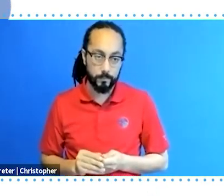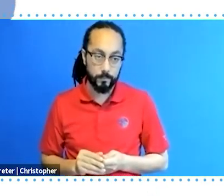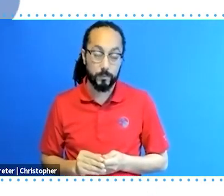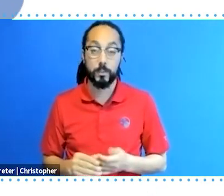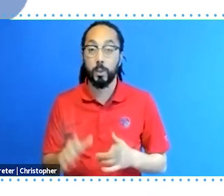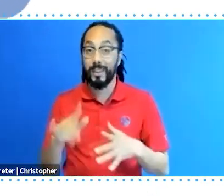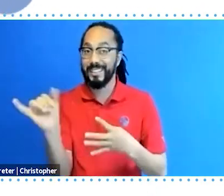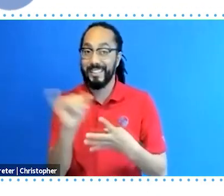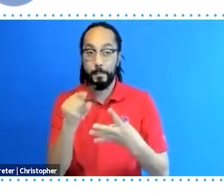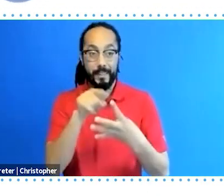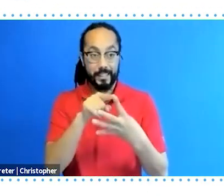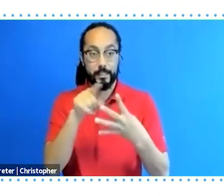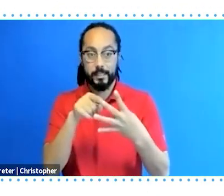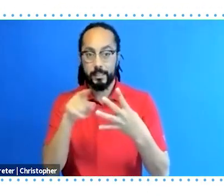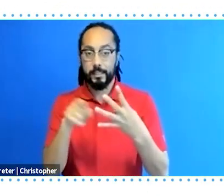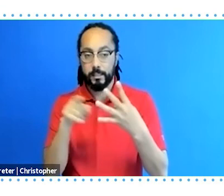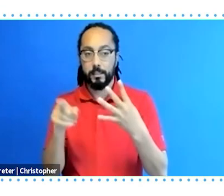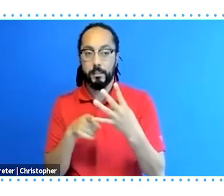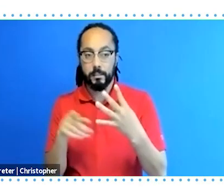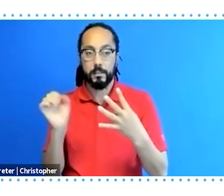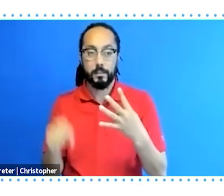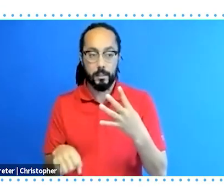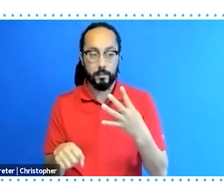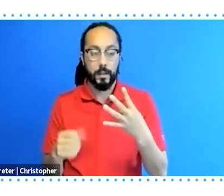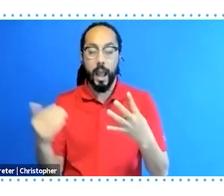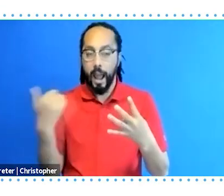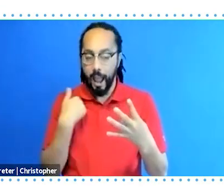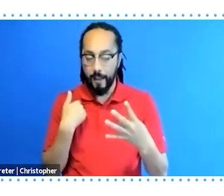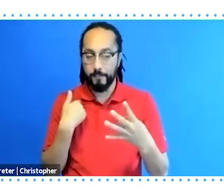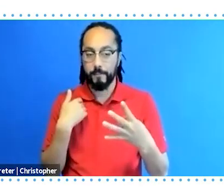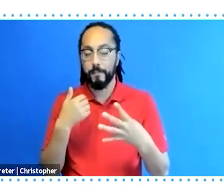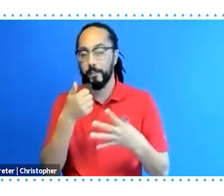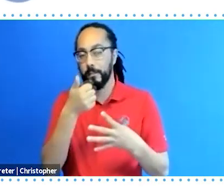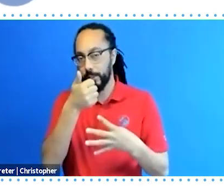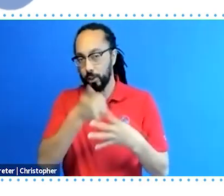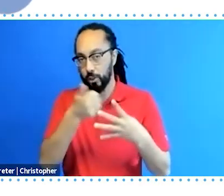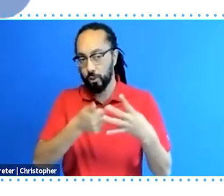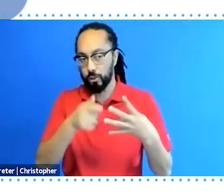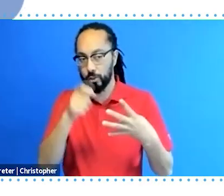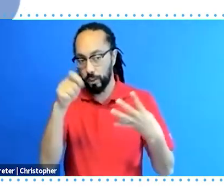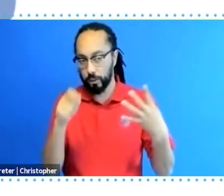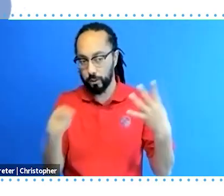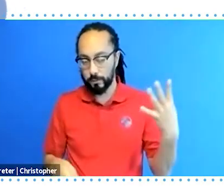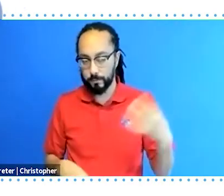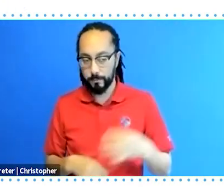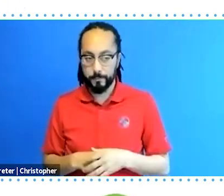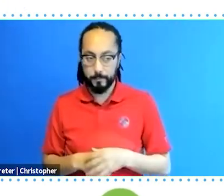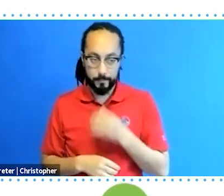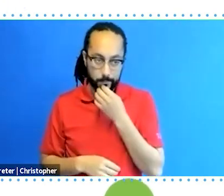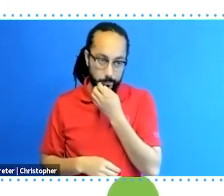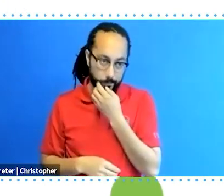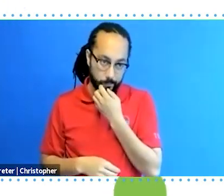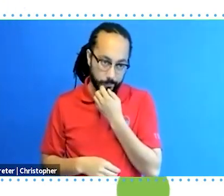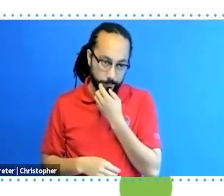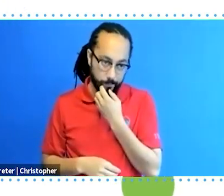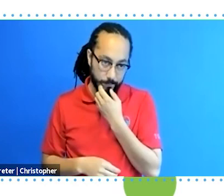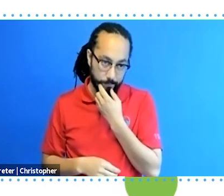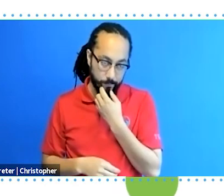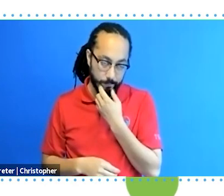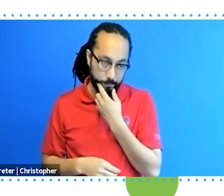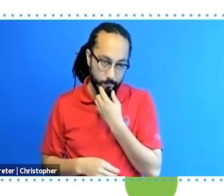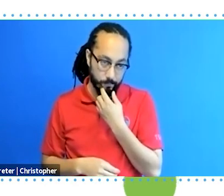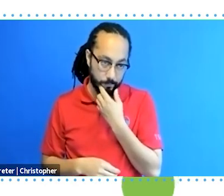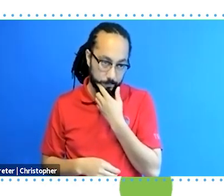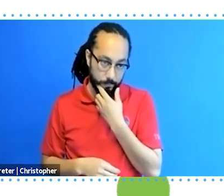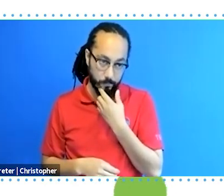of the mandatory, the duty of care, the strong organizational oversight, and discretionary priorities.